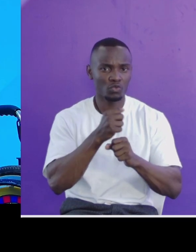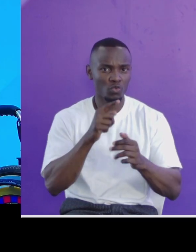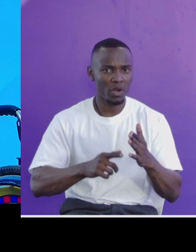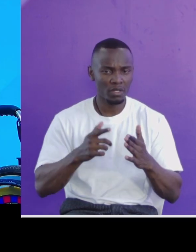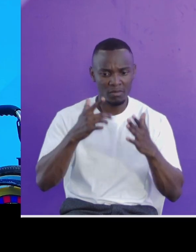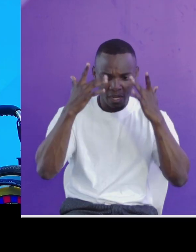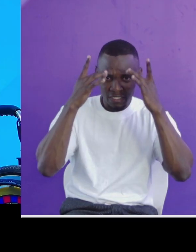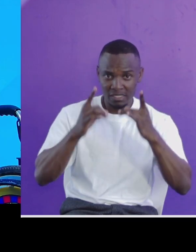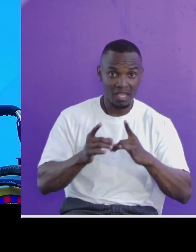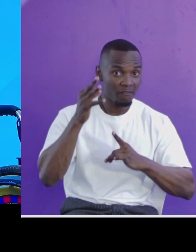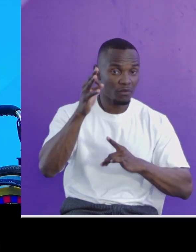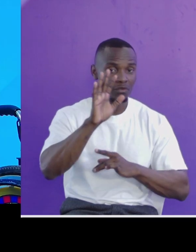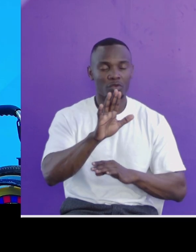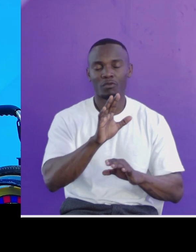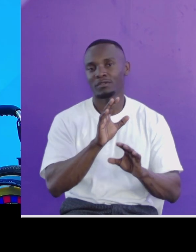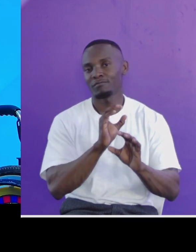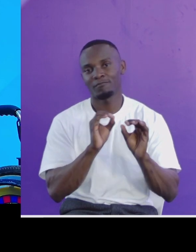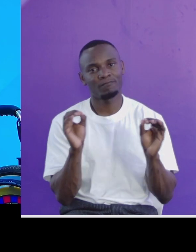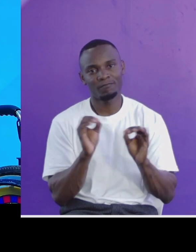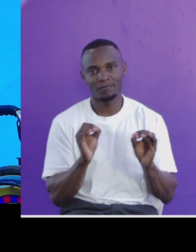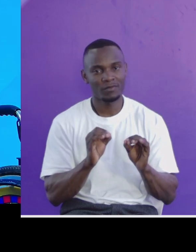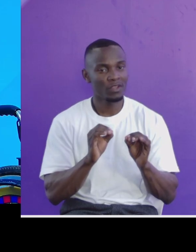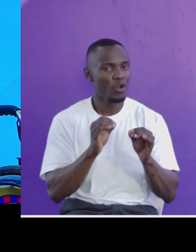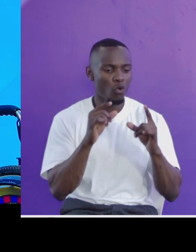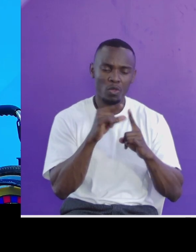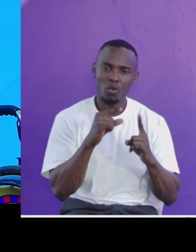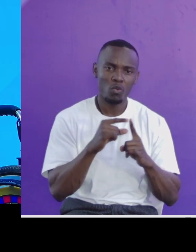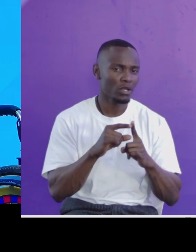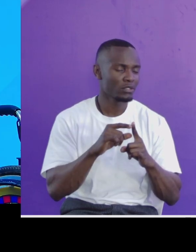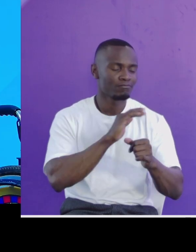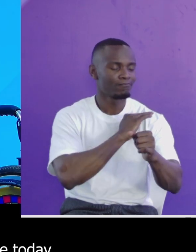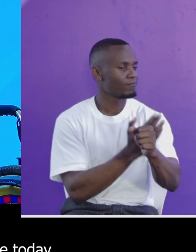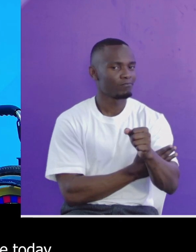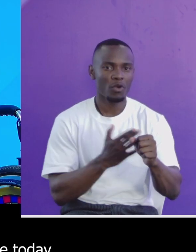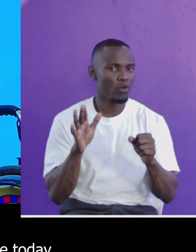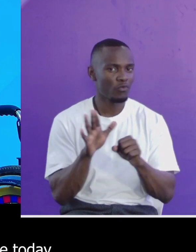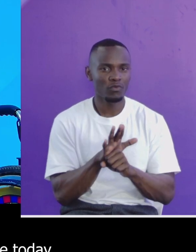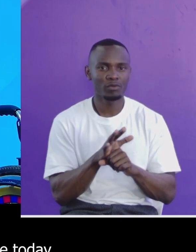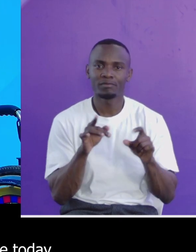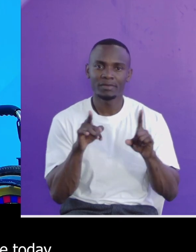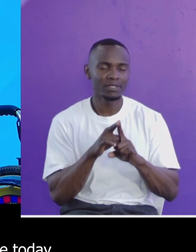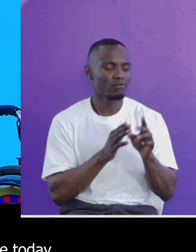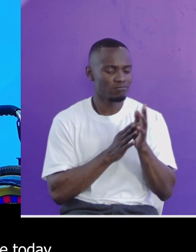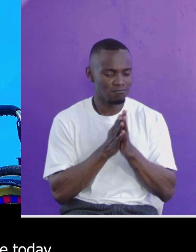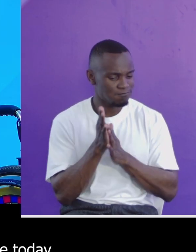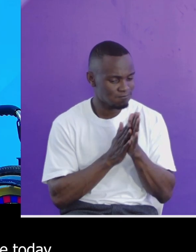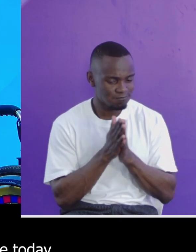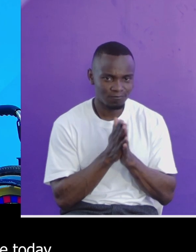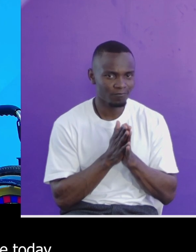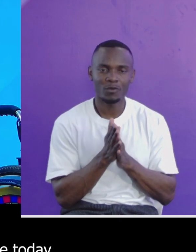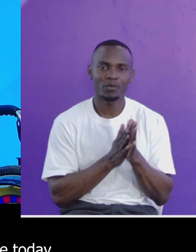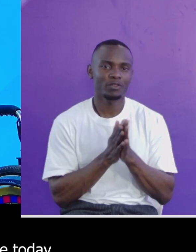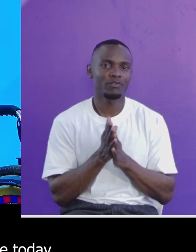words are so powerful, are so motivating, are so inspiring, and I'm sure everyone who